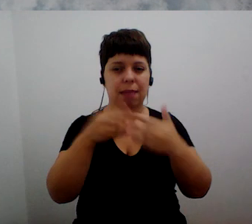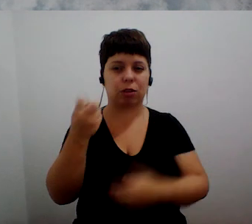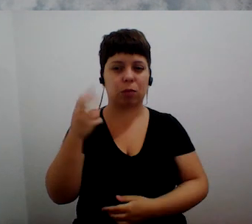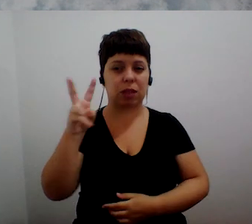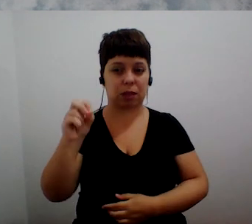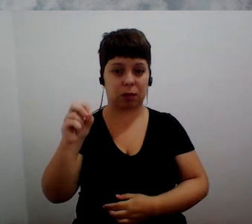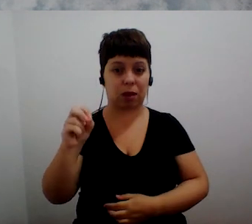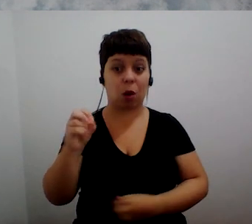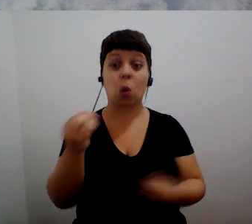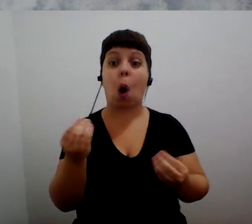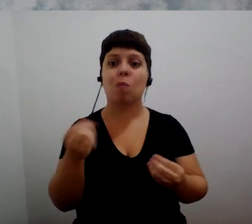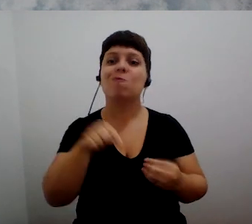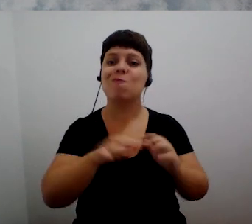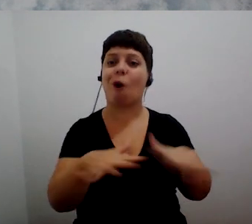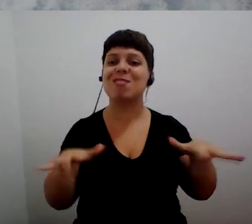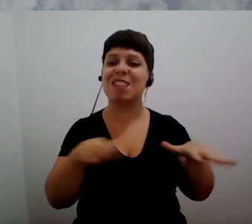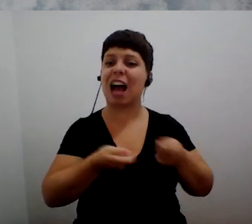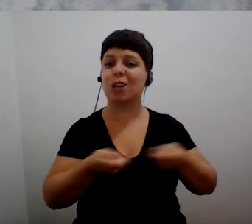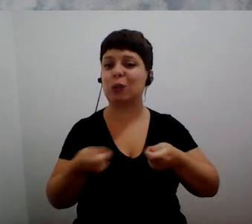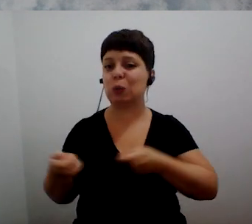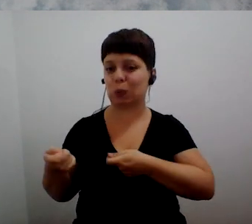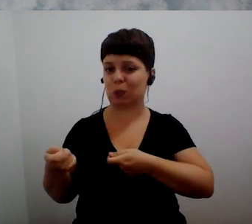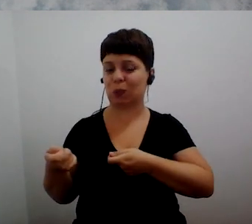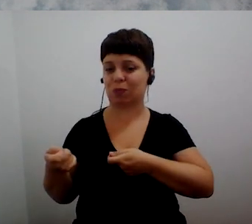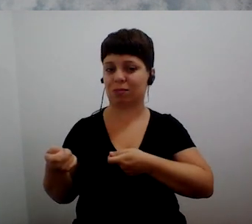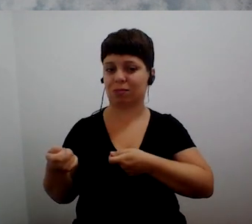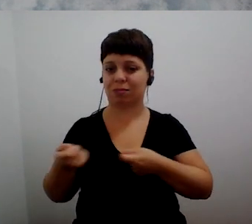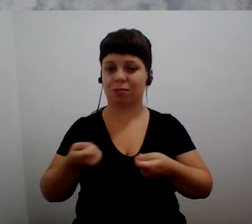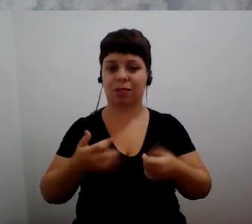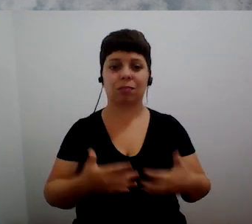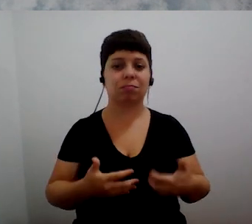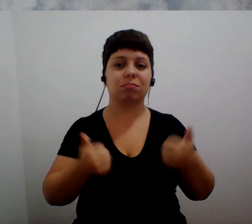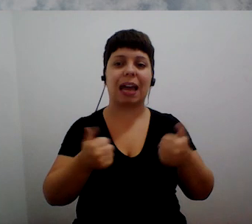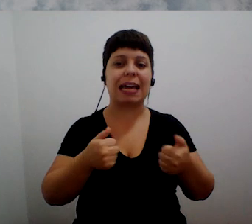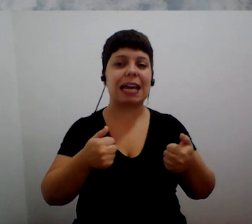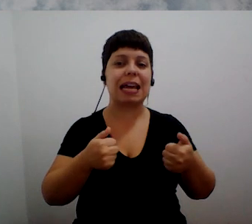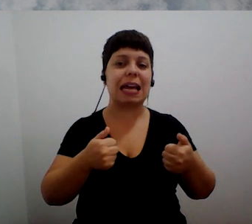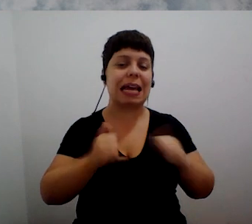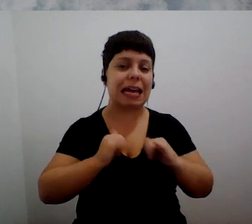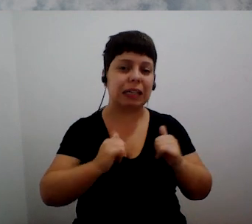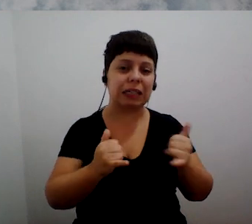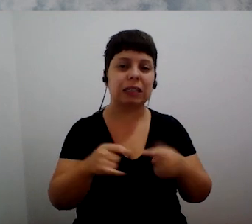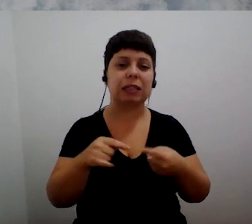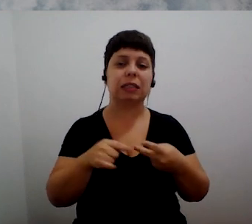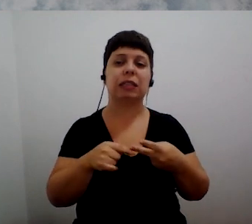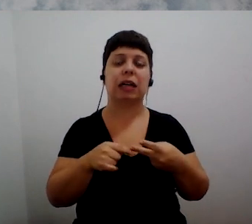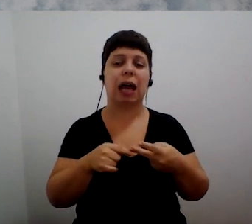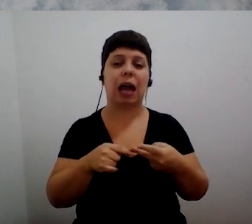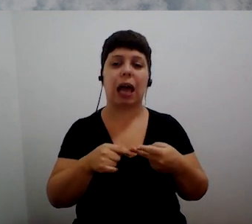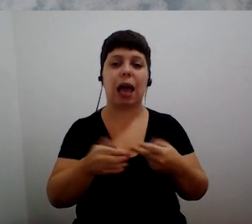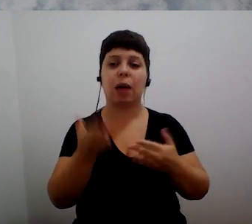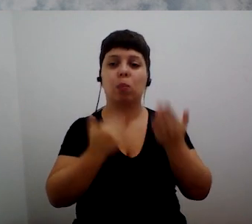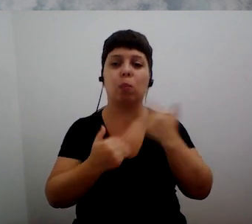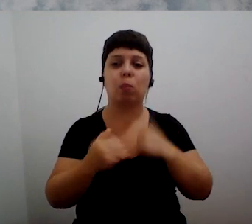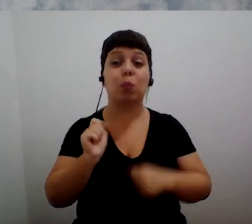the renewable ocean-based energy, with blue food, with blue